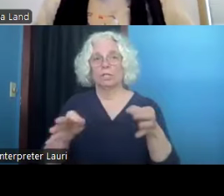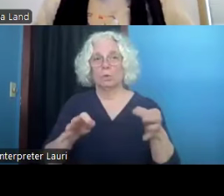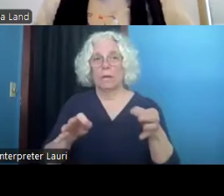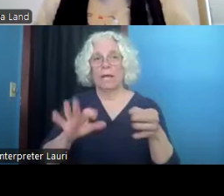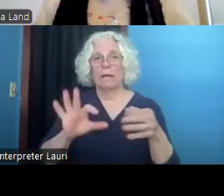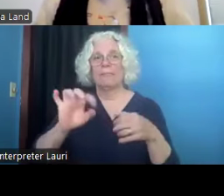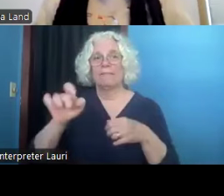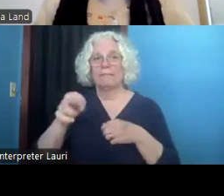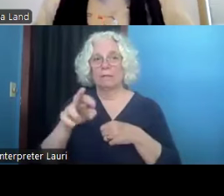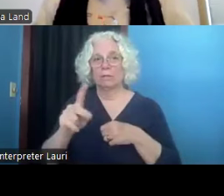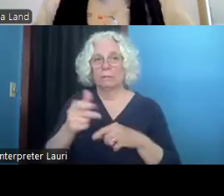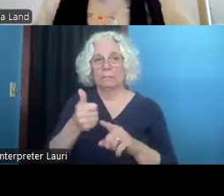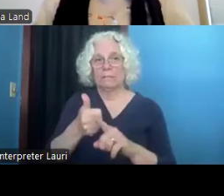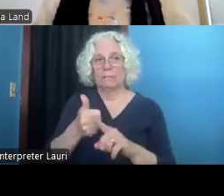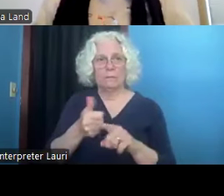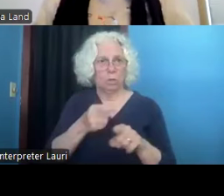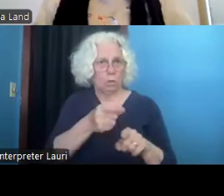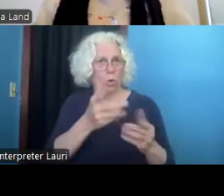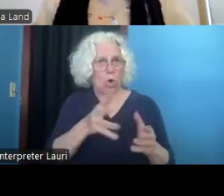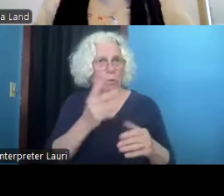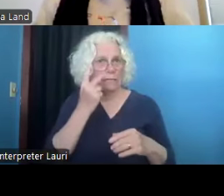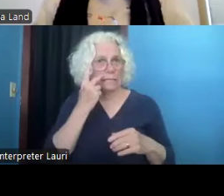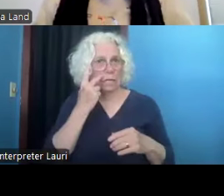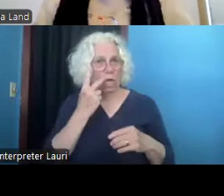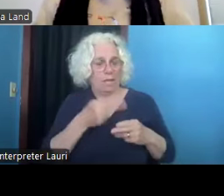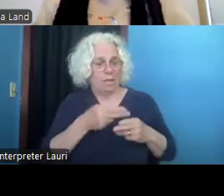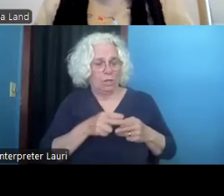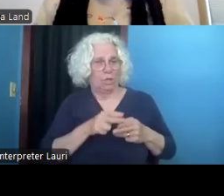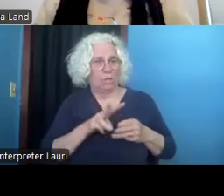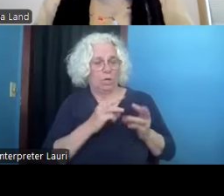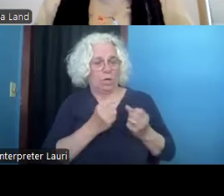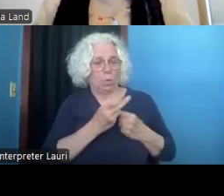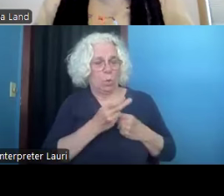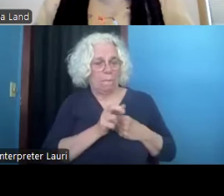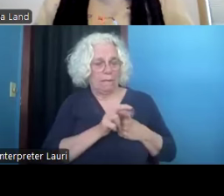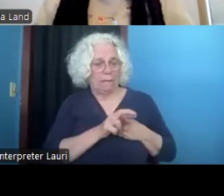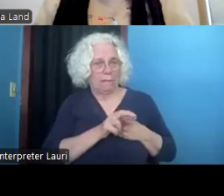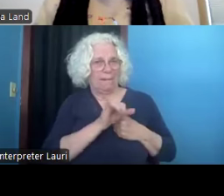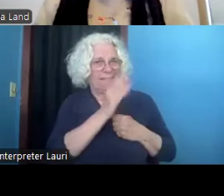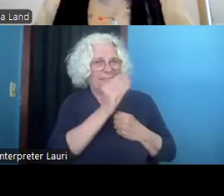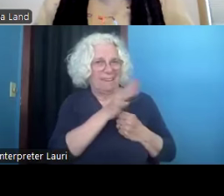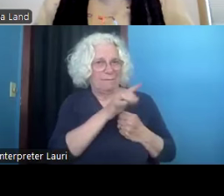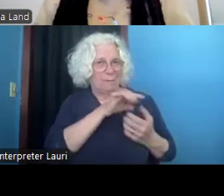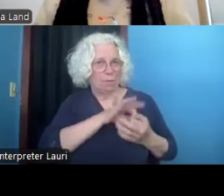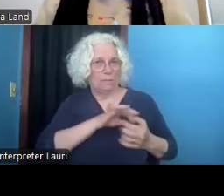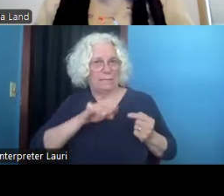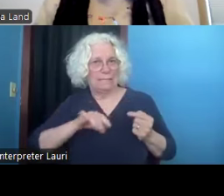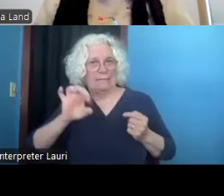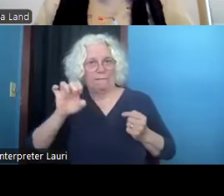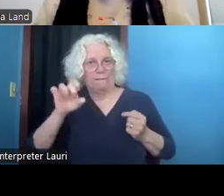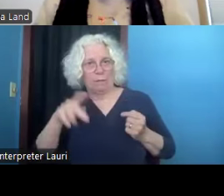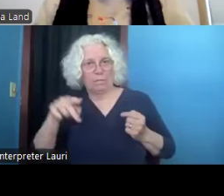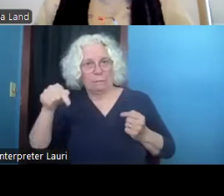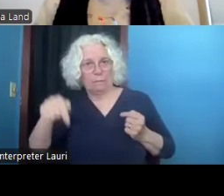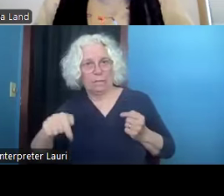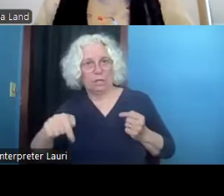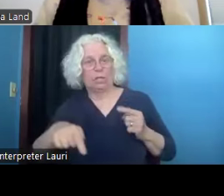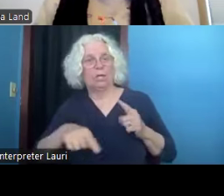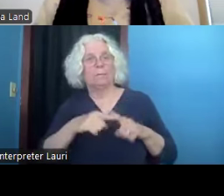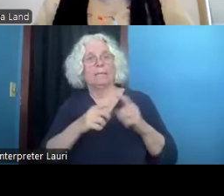had a chance to watch our short information webinars as it provides important information regarding the fellowship and supports this live